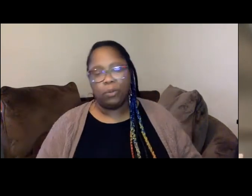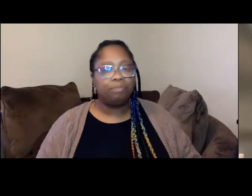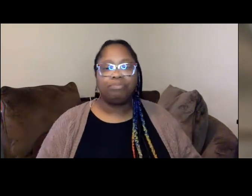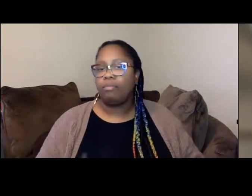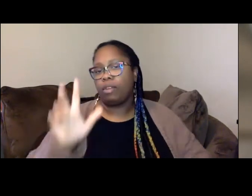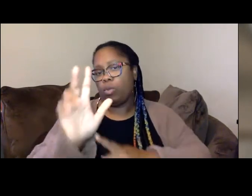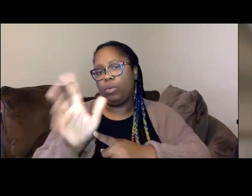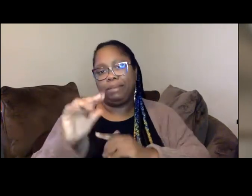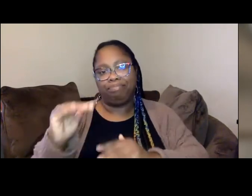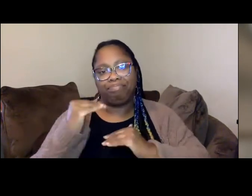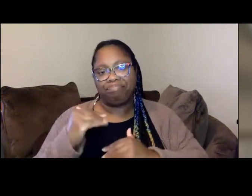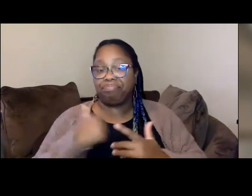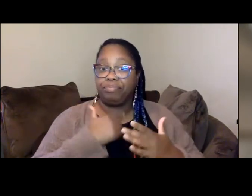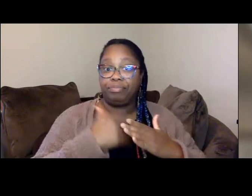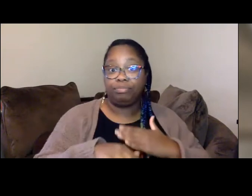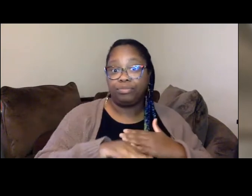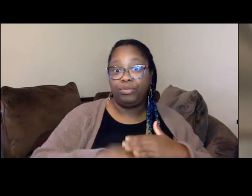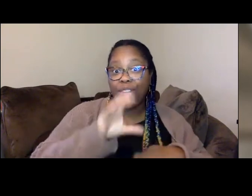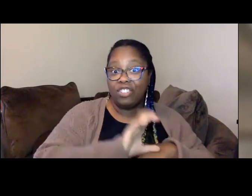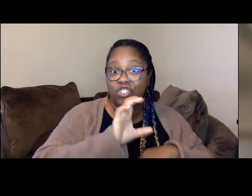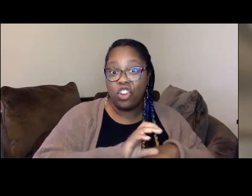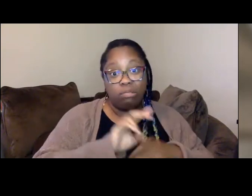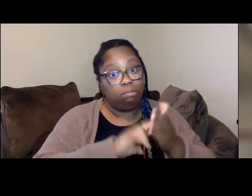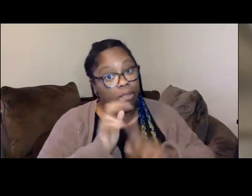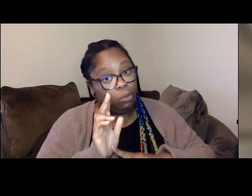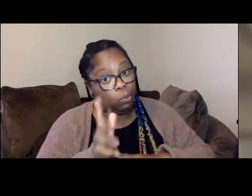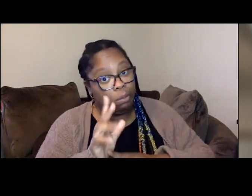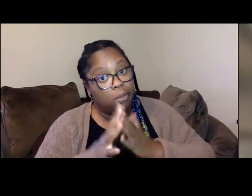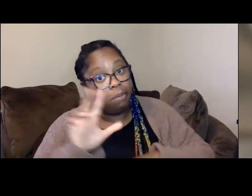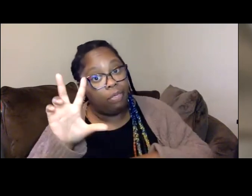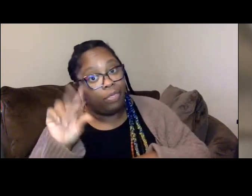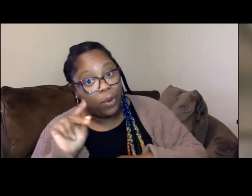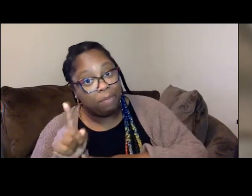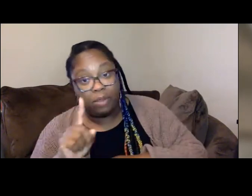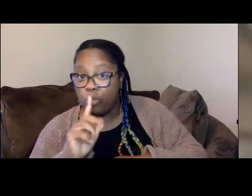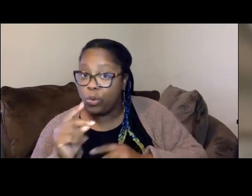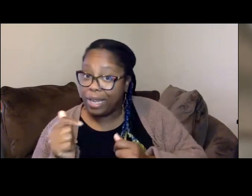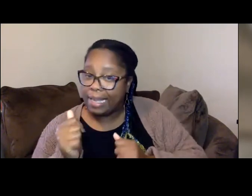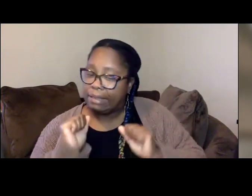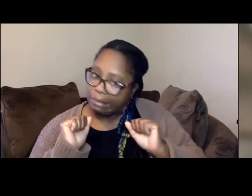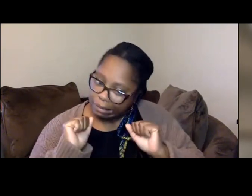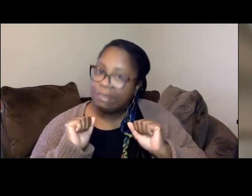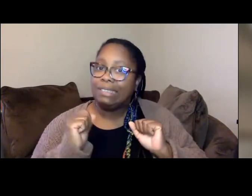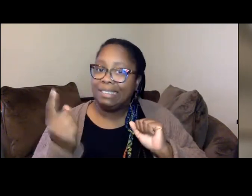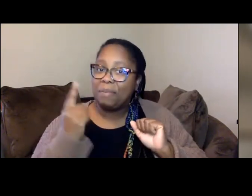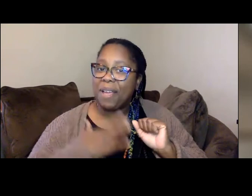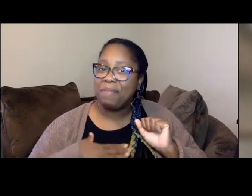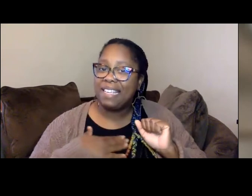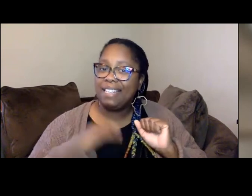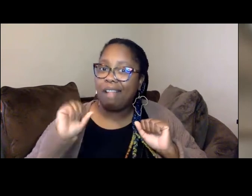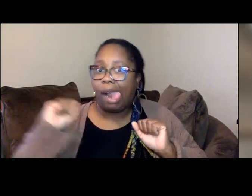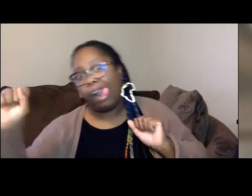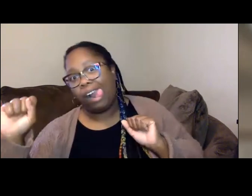to talk, and I was born and raised in church. So, that 3 minutes can turn to 30 minutes real quick. So I'll try to So somebody please,